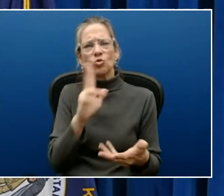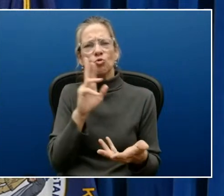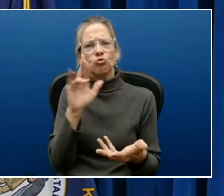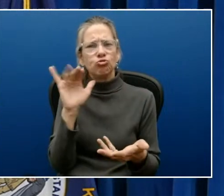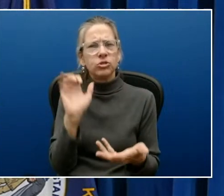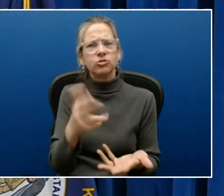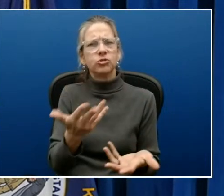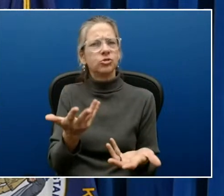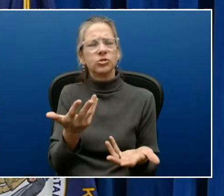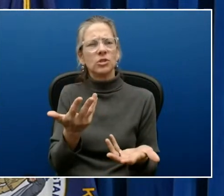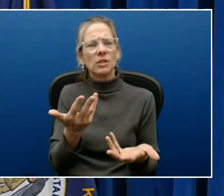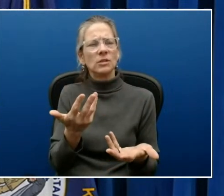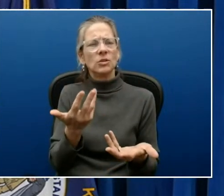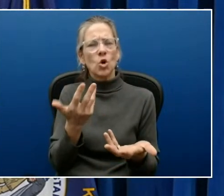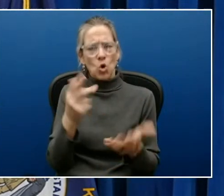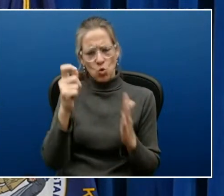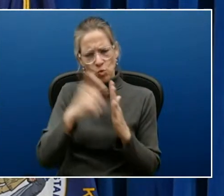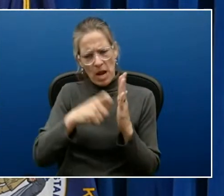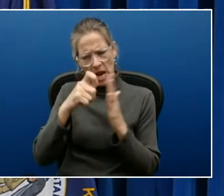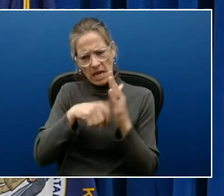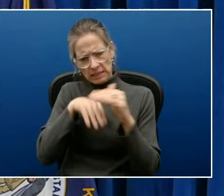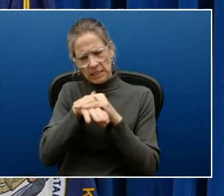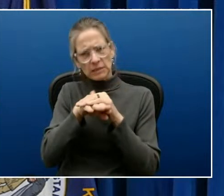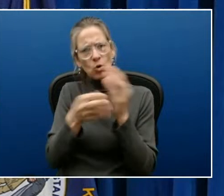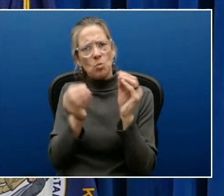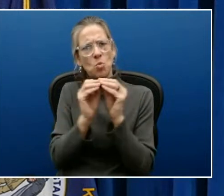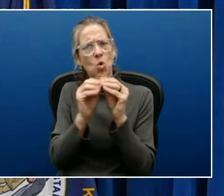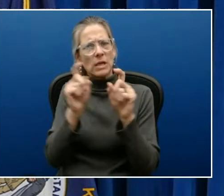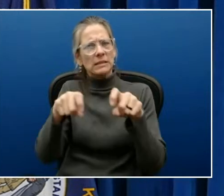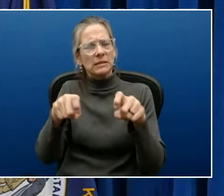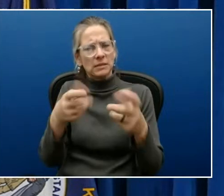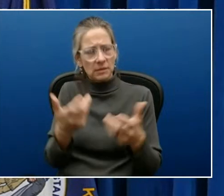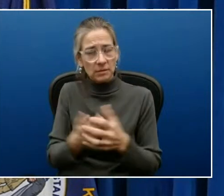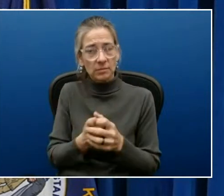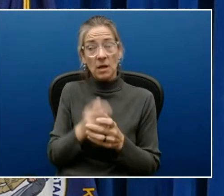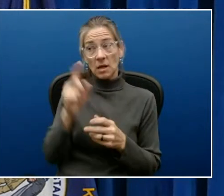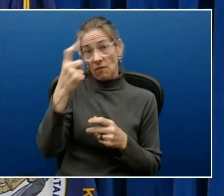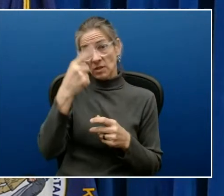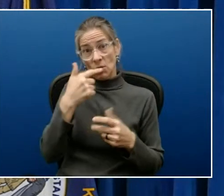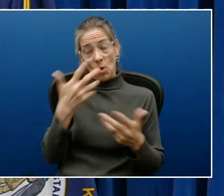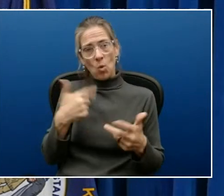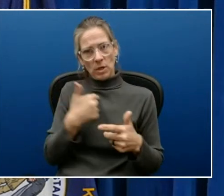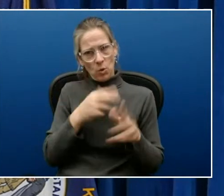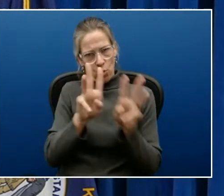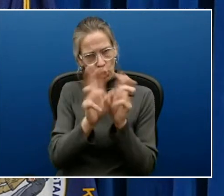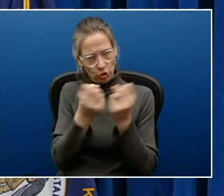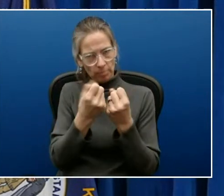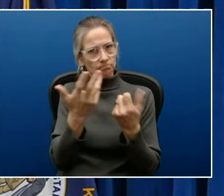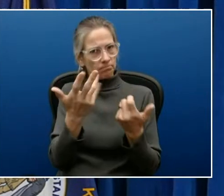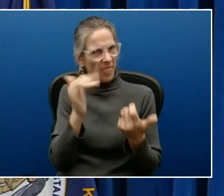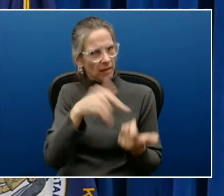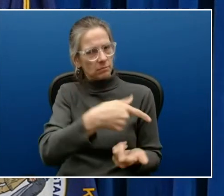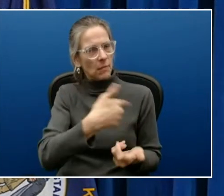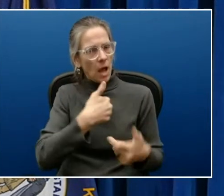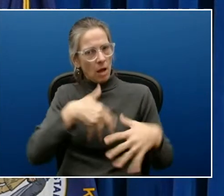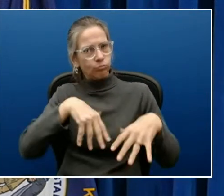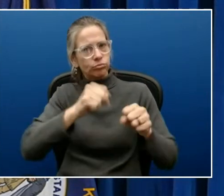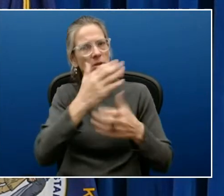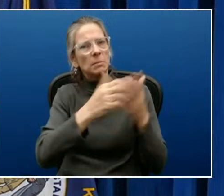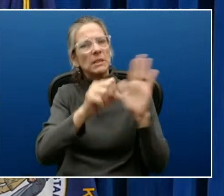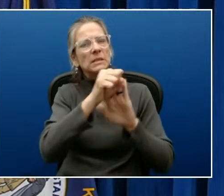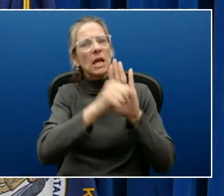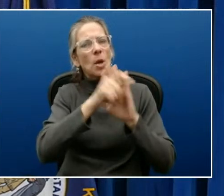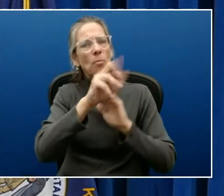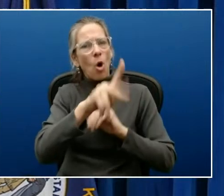accessible. As the governor said, one of the ways we did this is through workshops I conducted at some of our state parks.